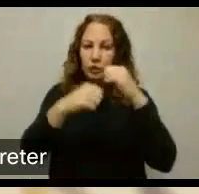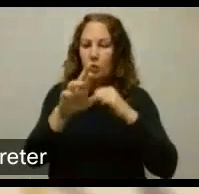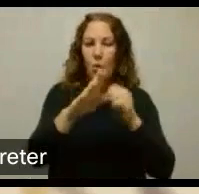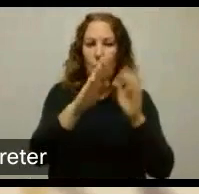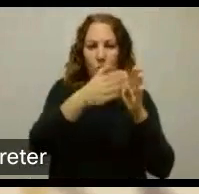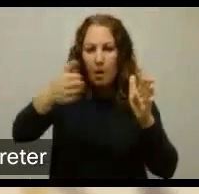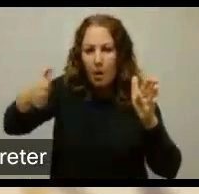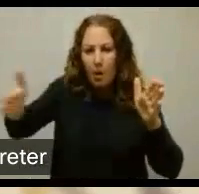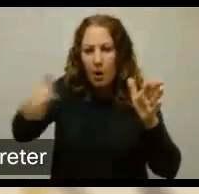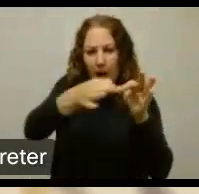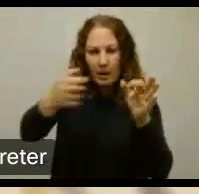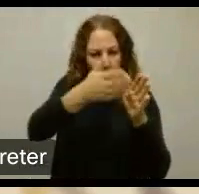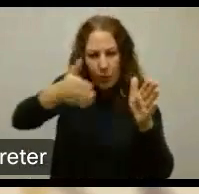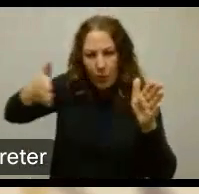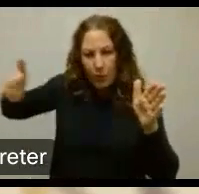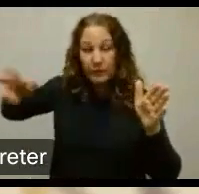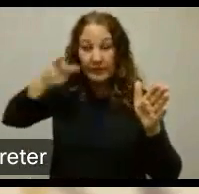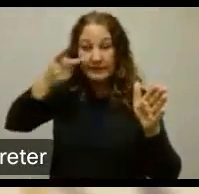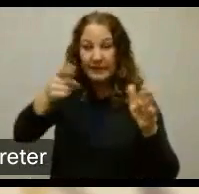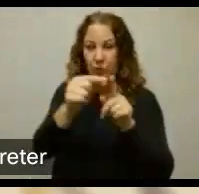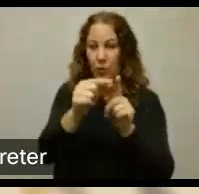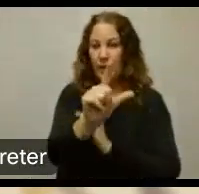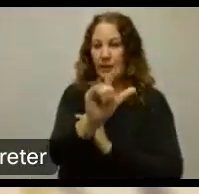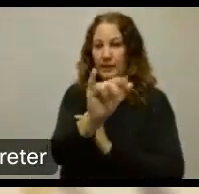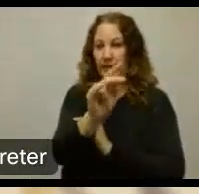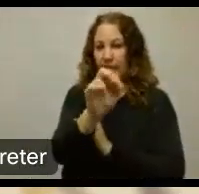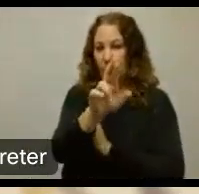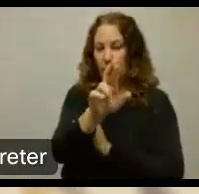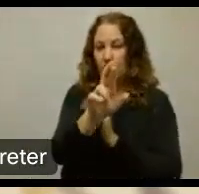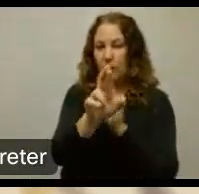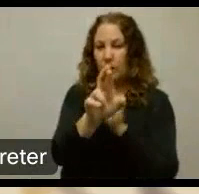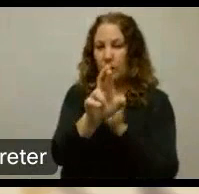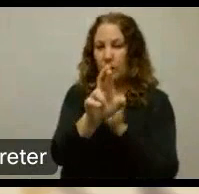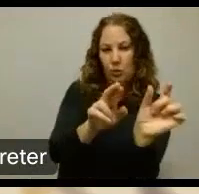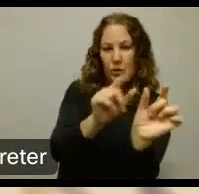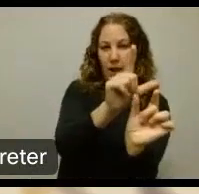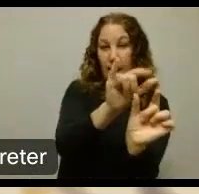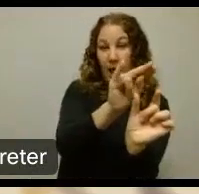organization. You can see in the word linear, there's the root word line.